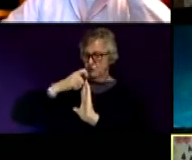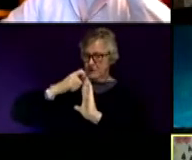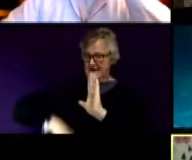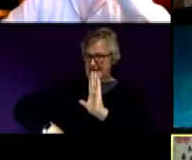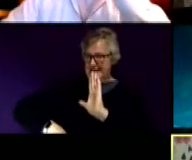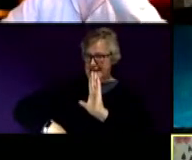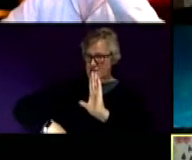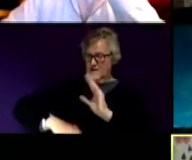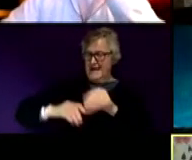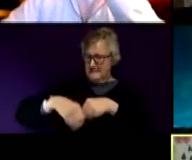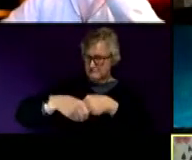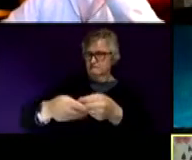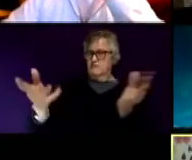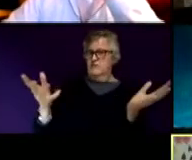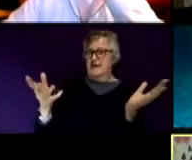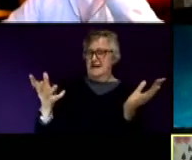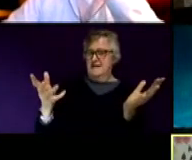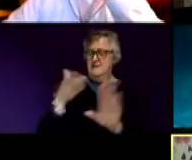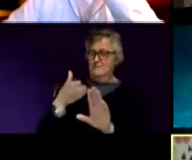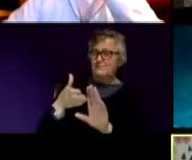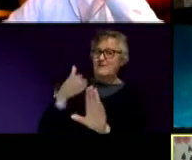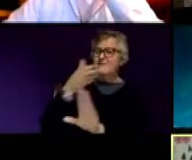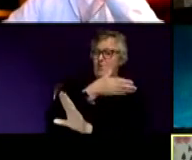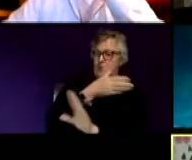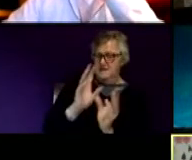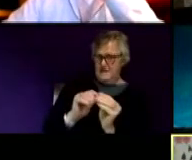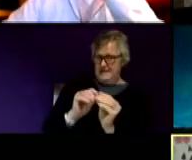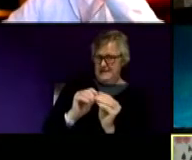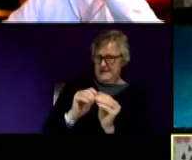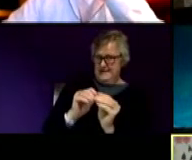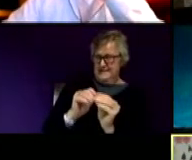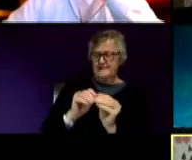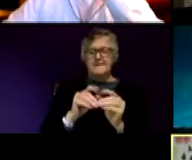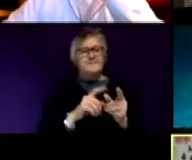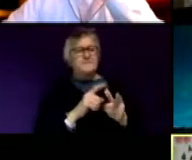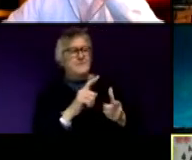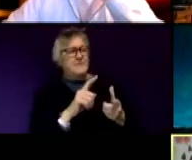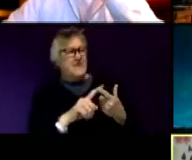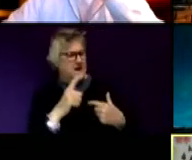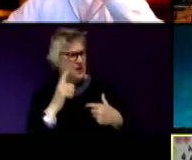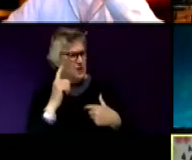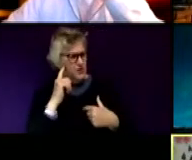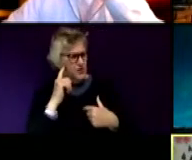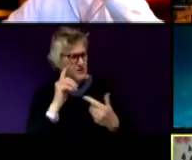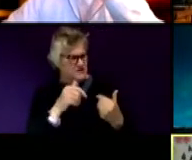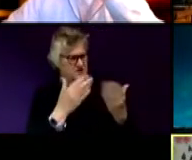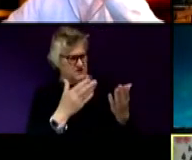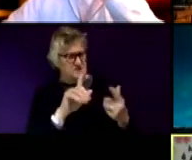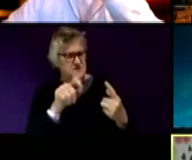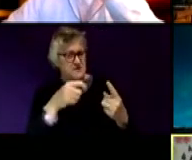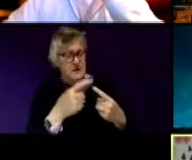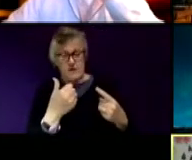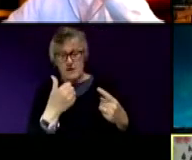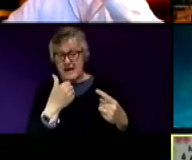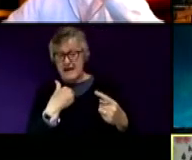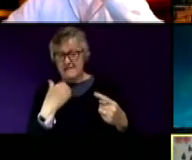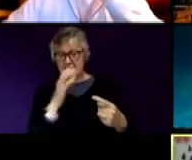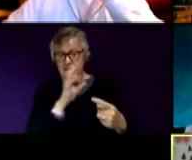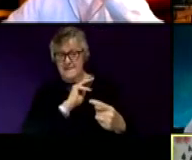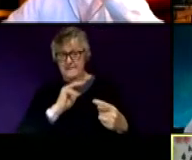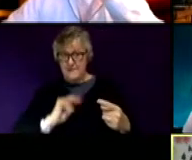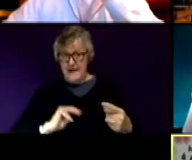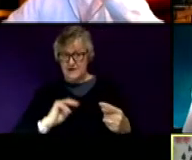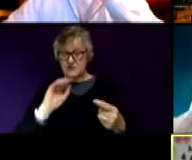that a one pager, keep them simple. And then I heard a suggestion about having the mayor's office come and